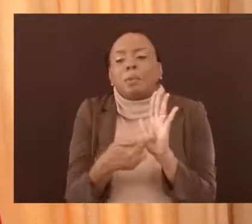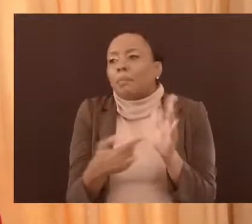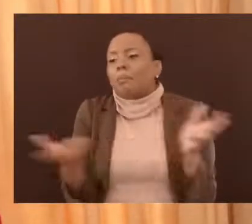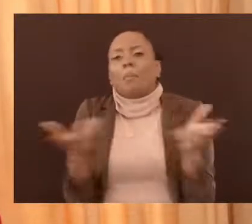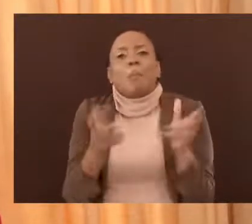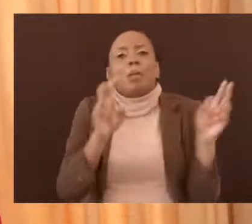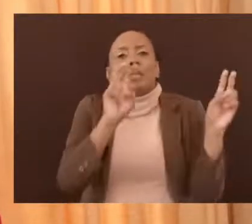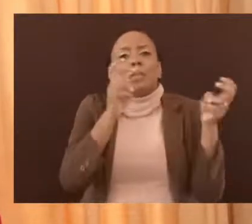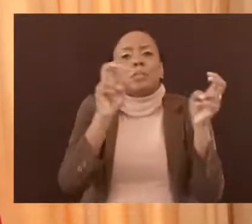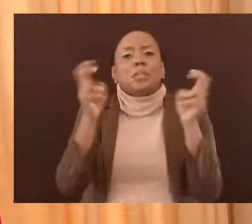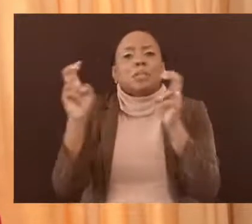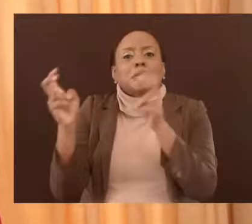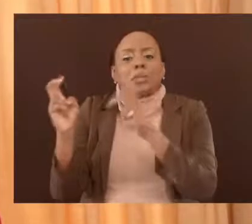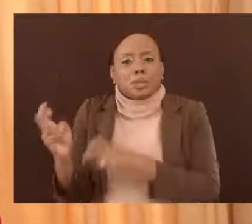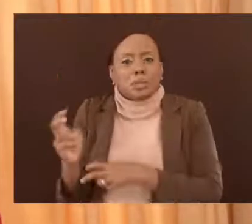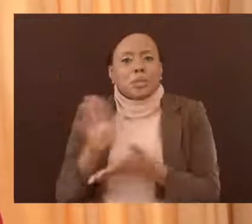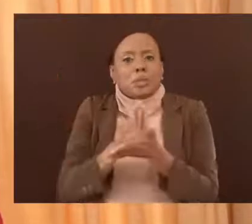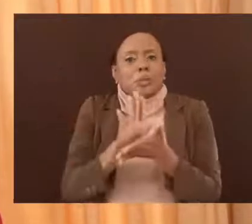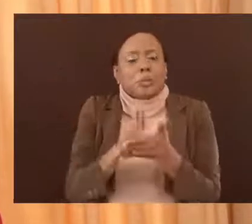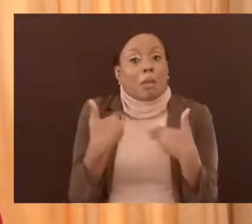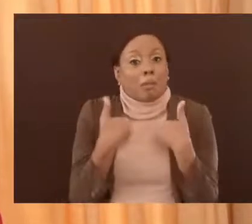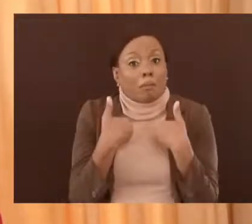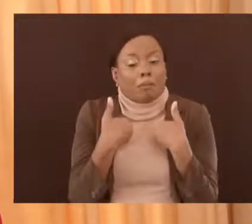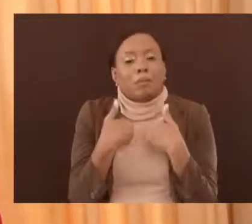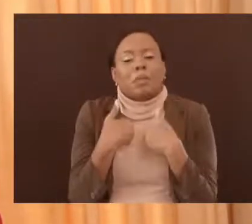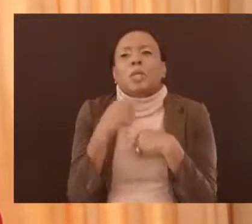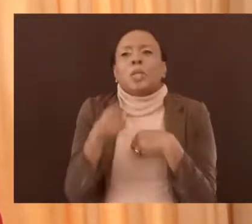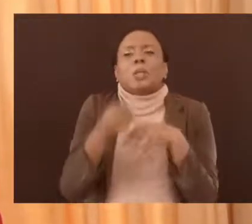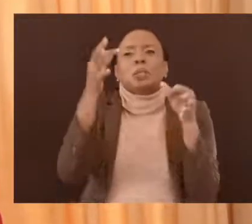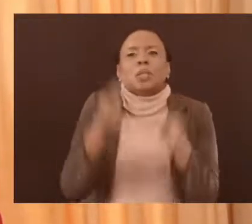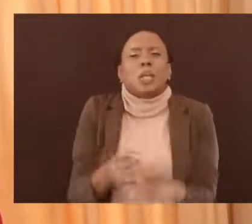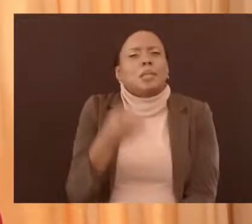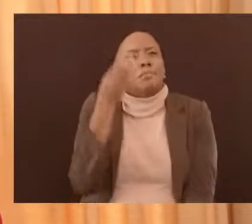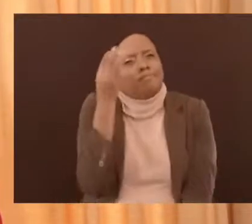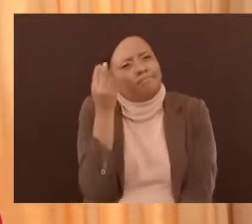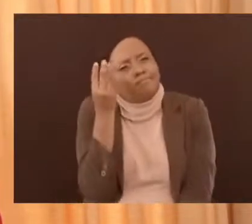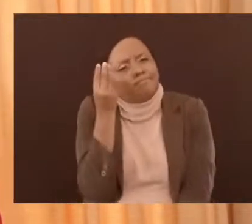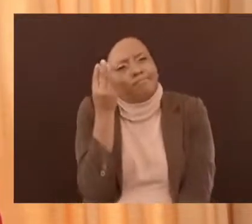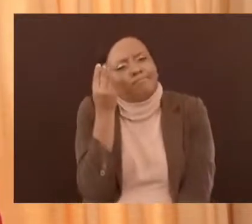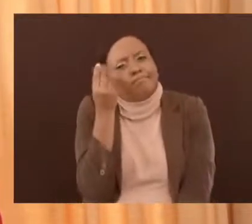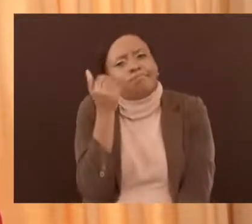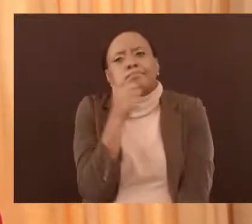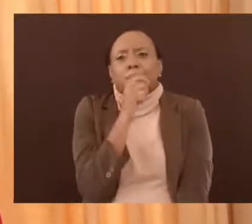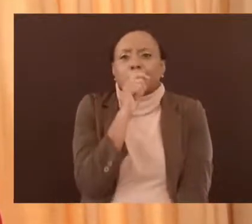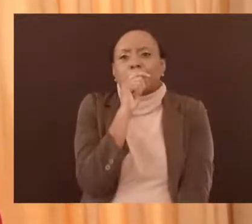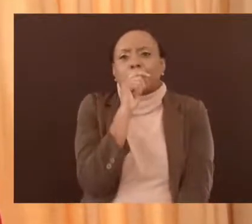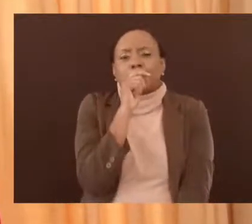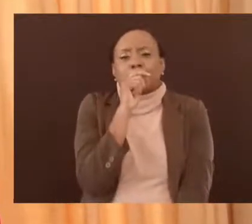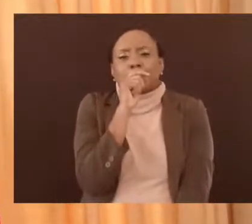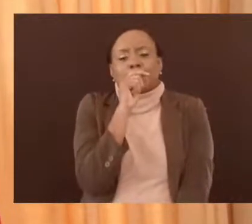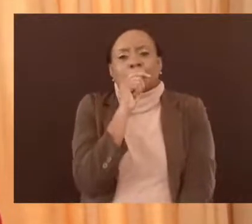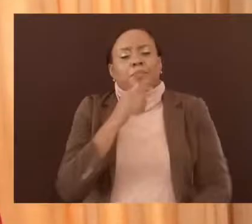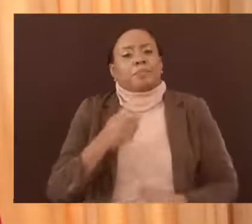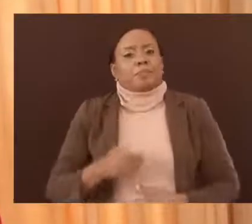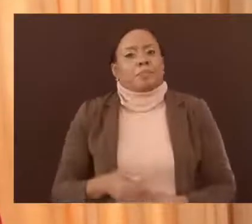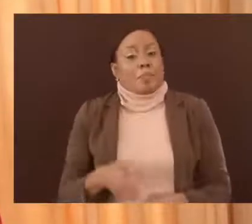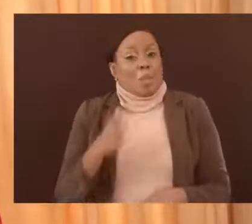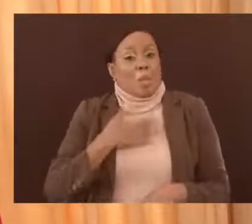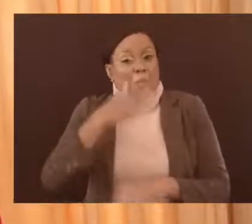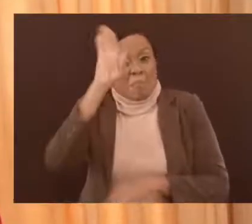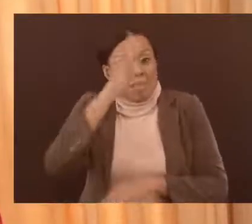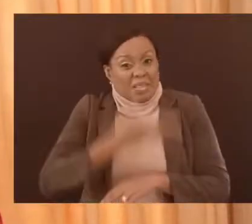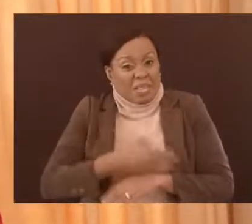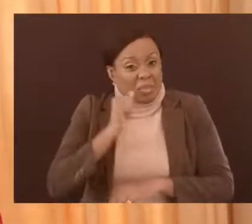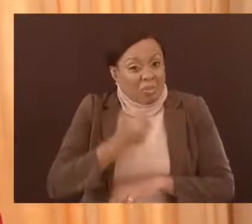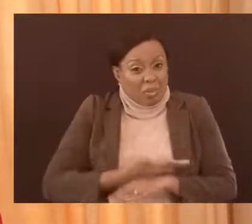that you get the opportunity to ask yourselves whether or not you can allow your child to go to the school where it has